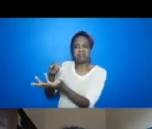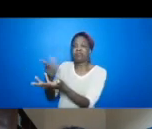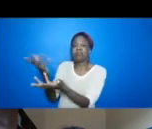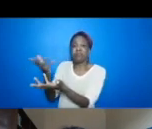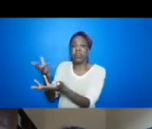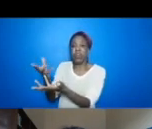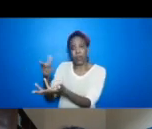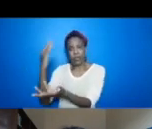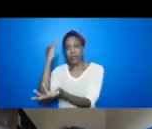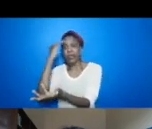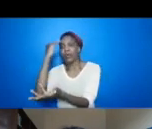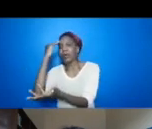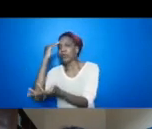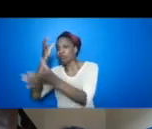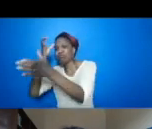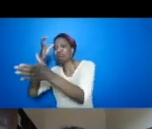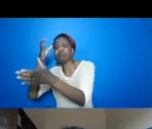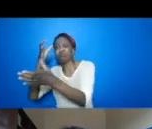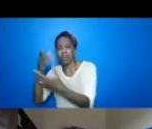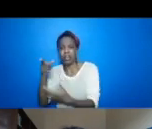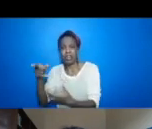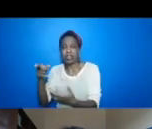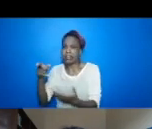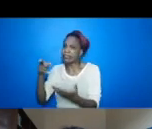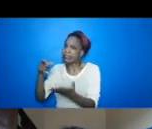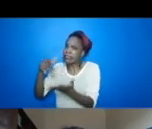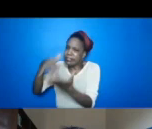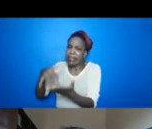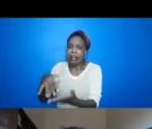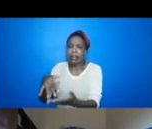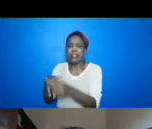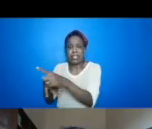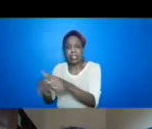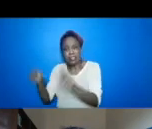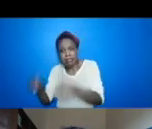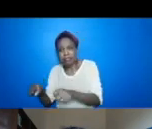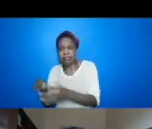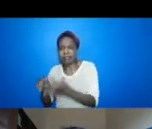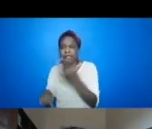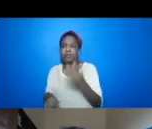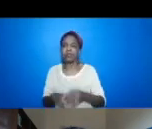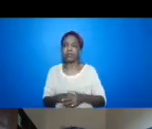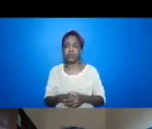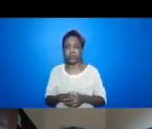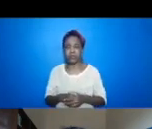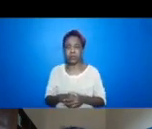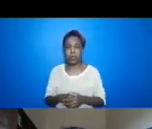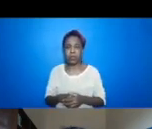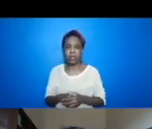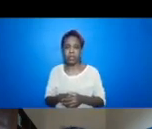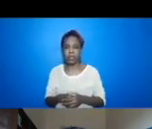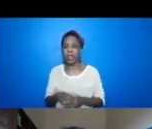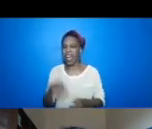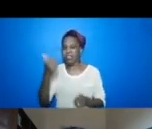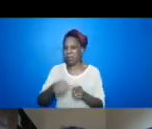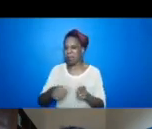as a mediator. And in order to decide whether I could do it, I went down to the courthouse and I realized you don't have to be the sharpest knife in